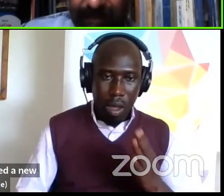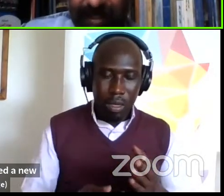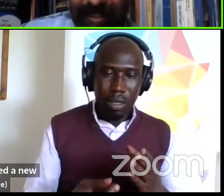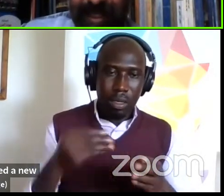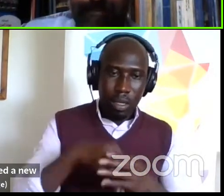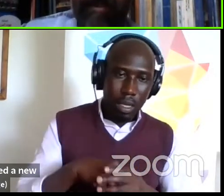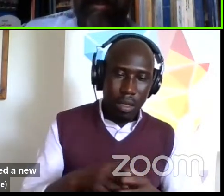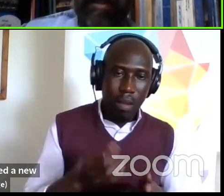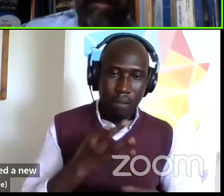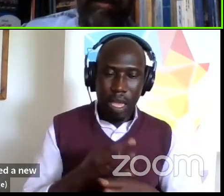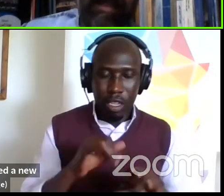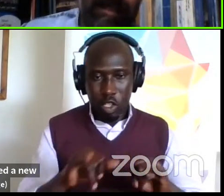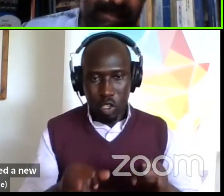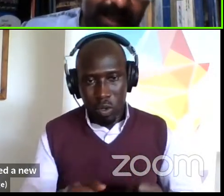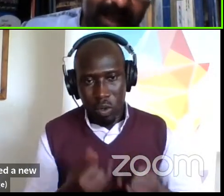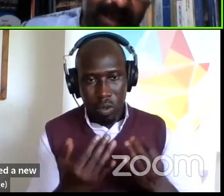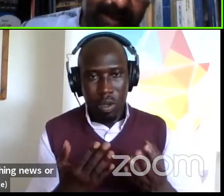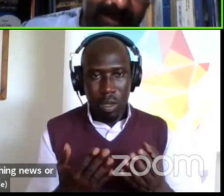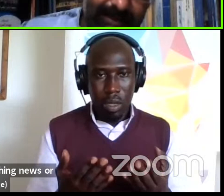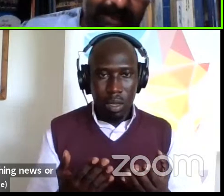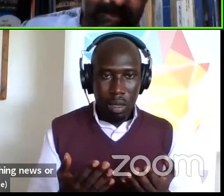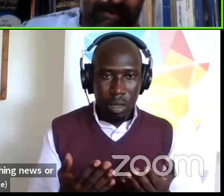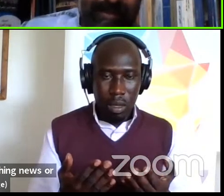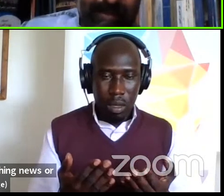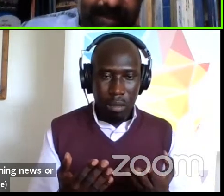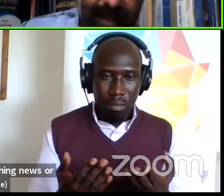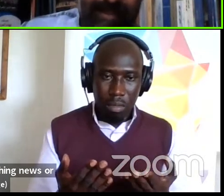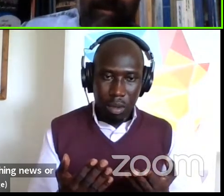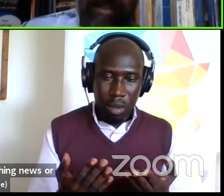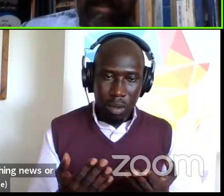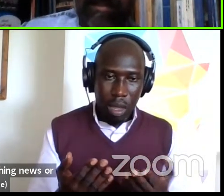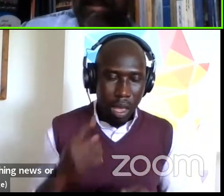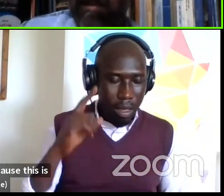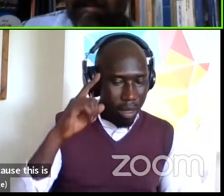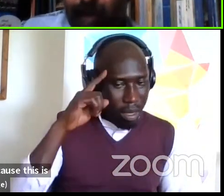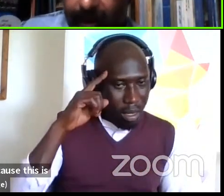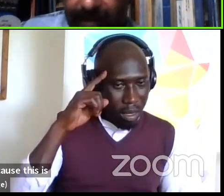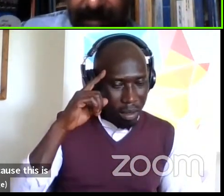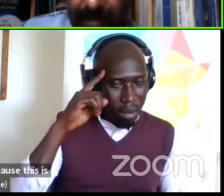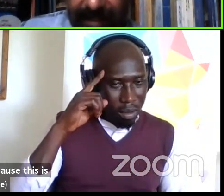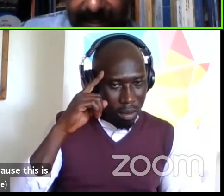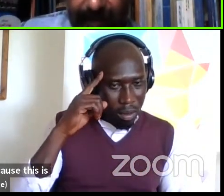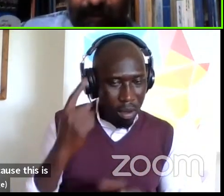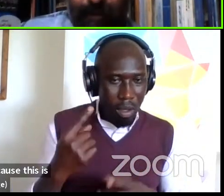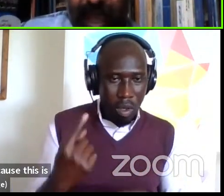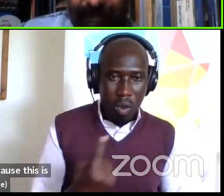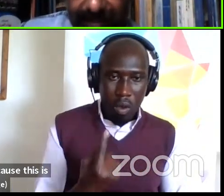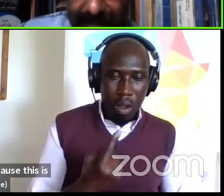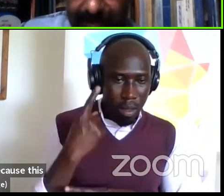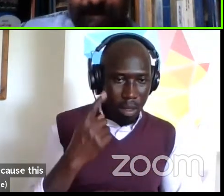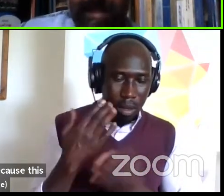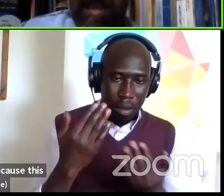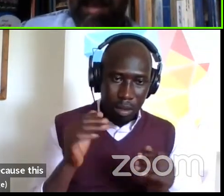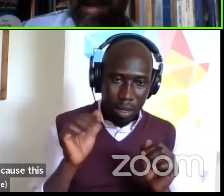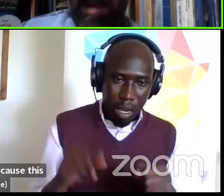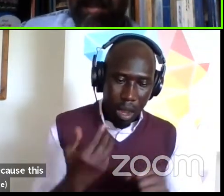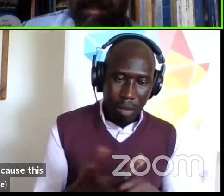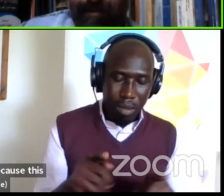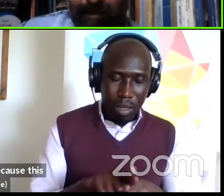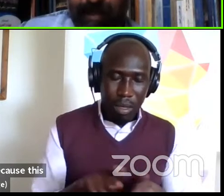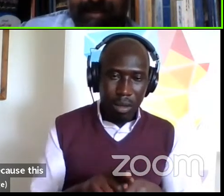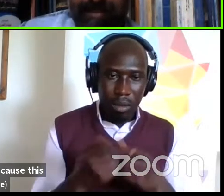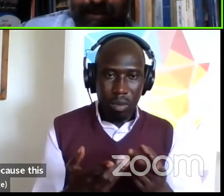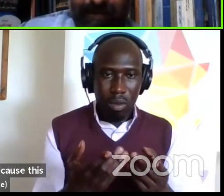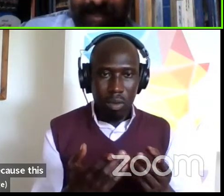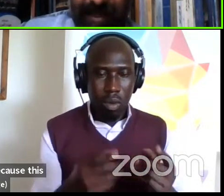or disinformation, and what is considered a right to criticize, what is all these things. I think if we have this, I